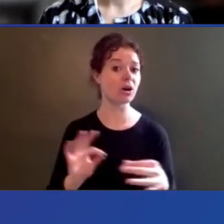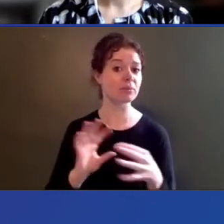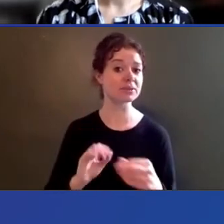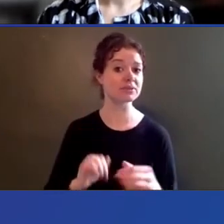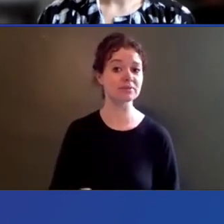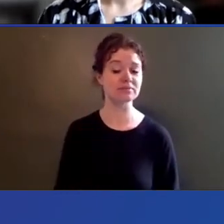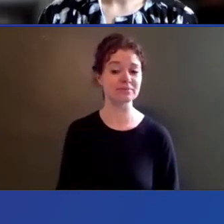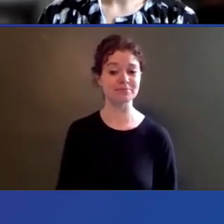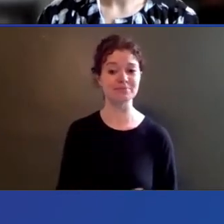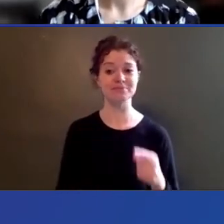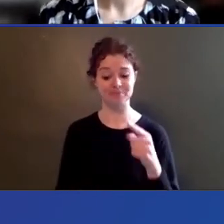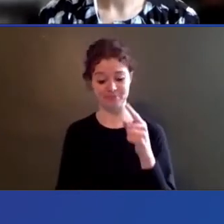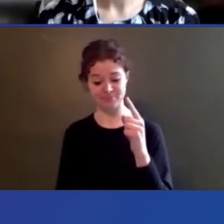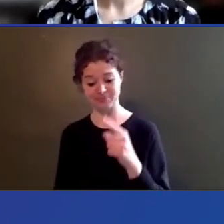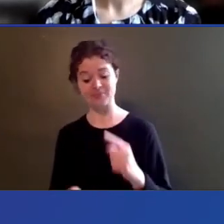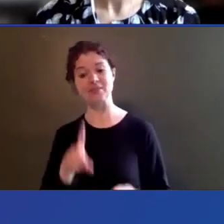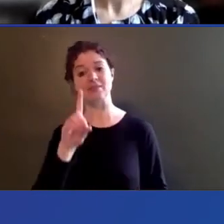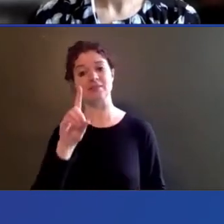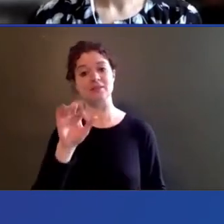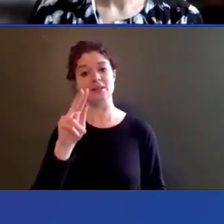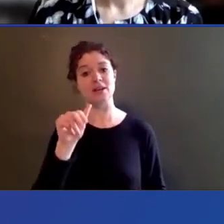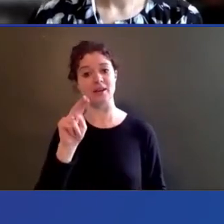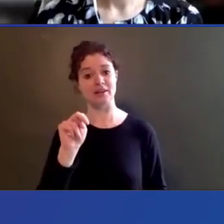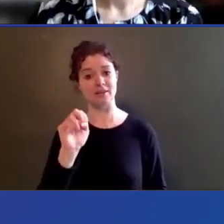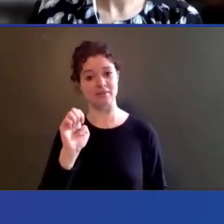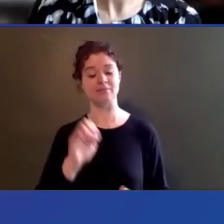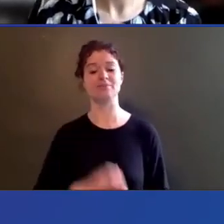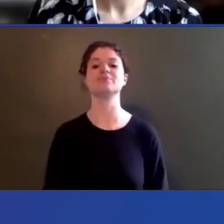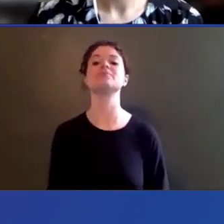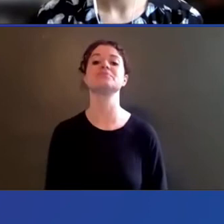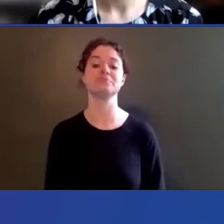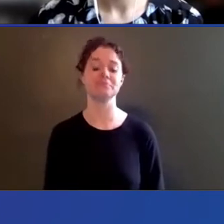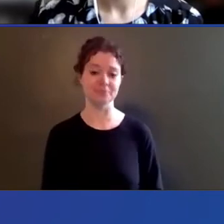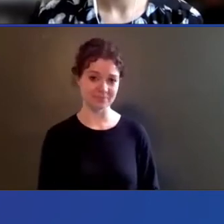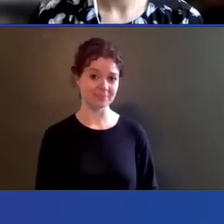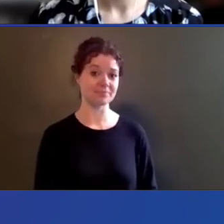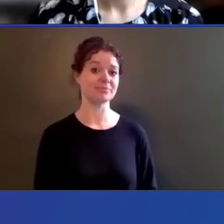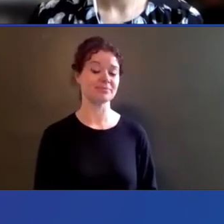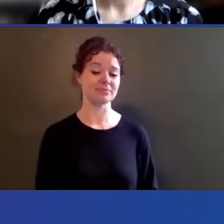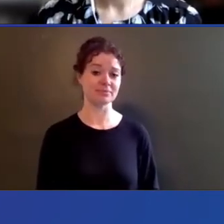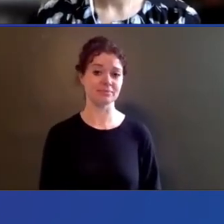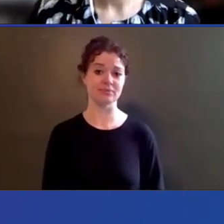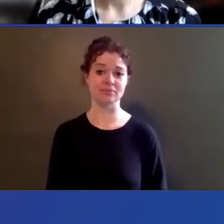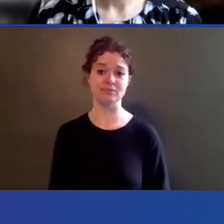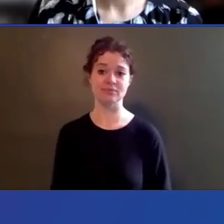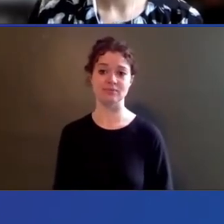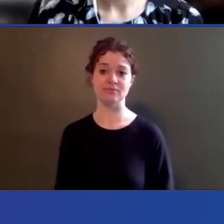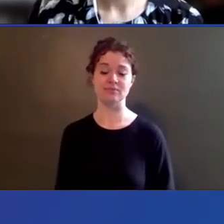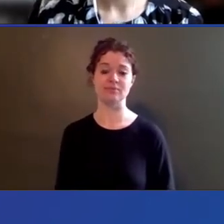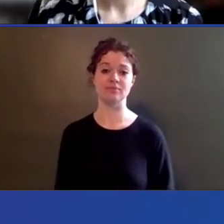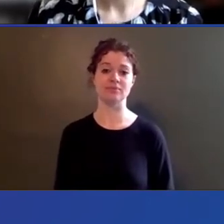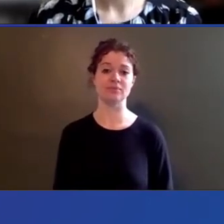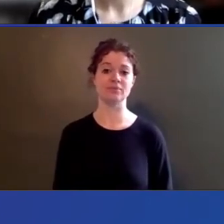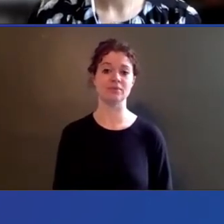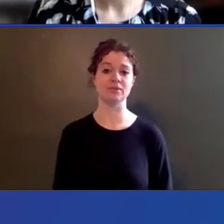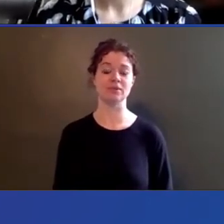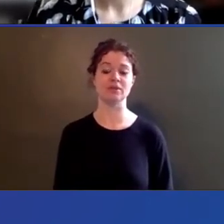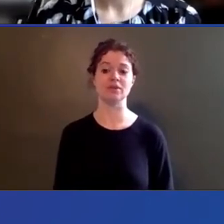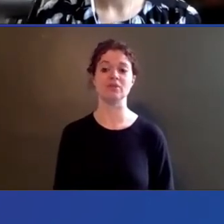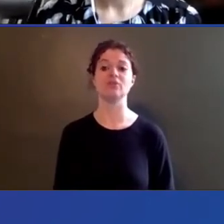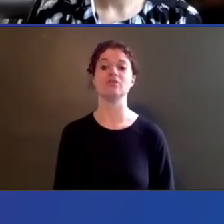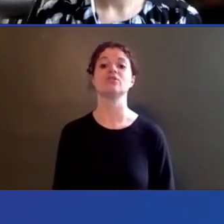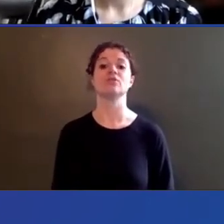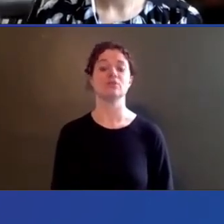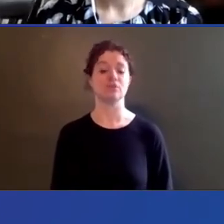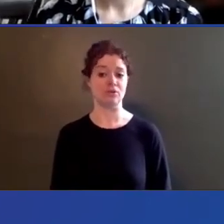I have something. Yeah. I found that as a marginalized community, we were